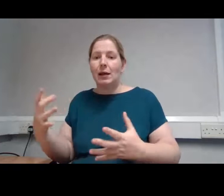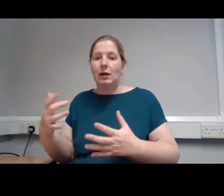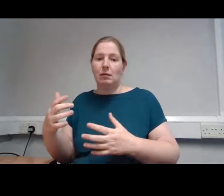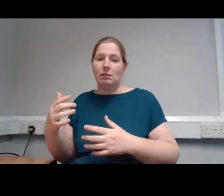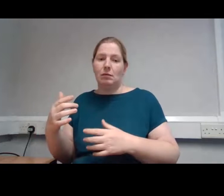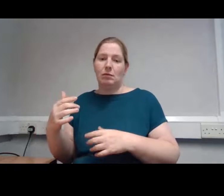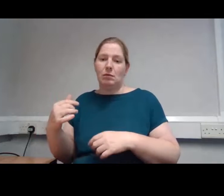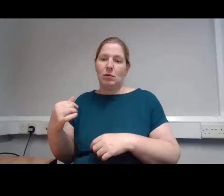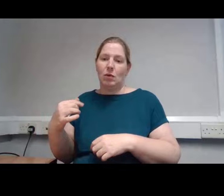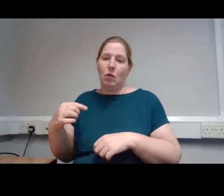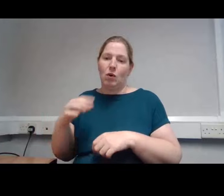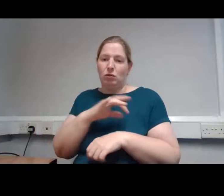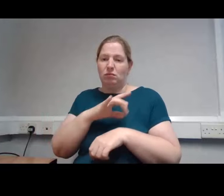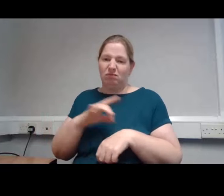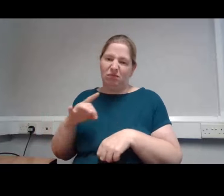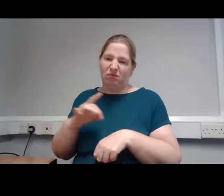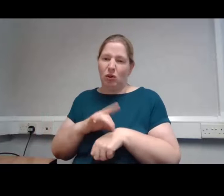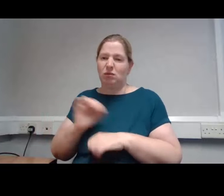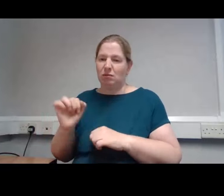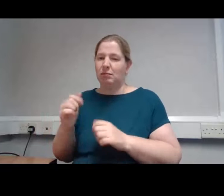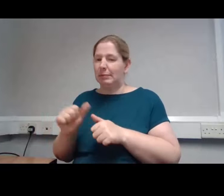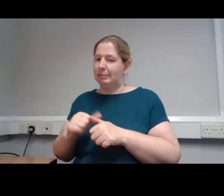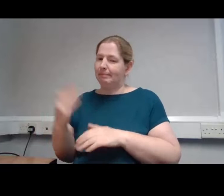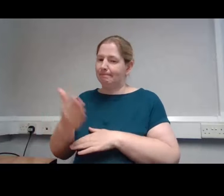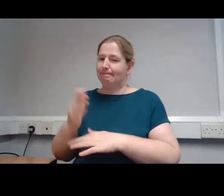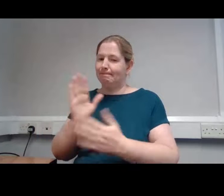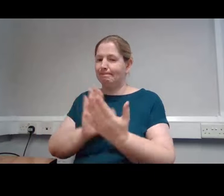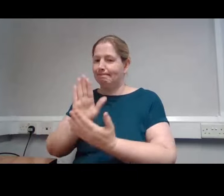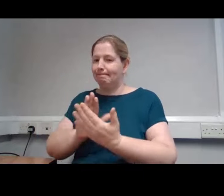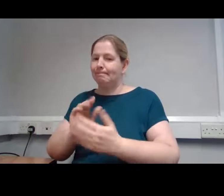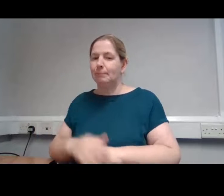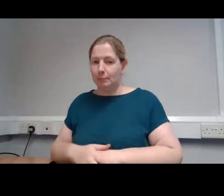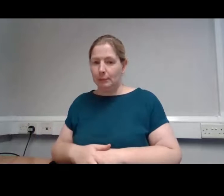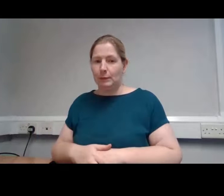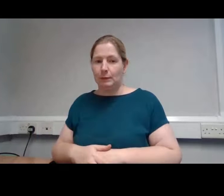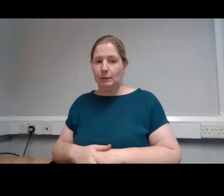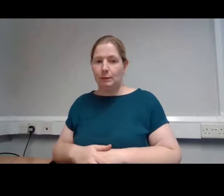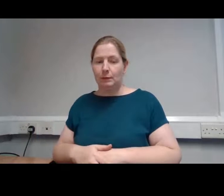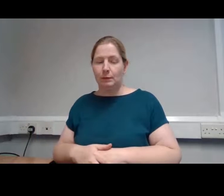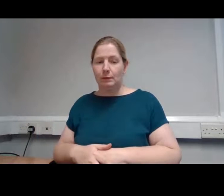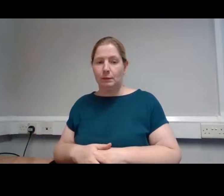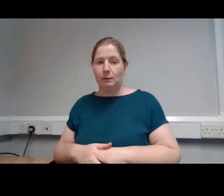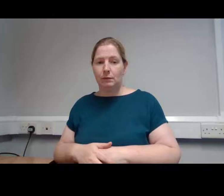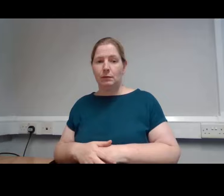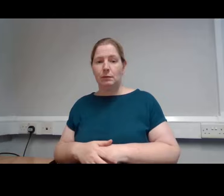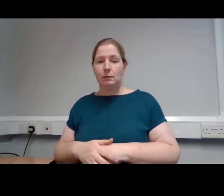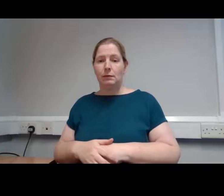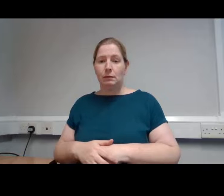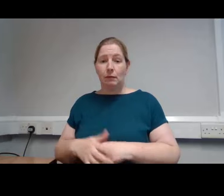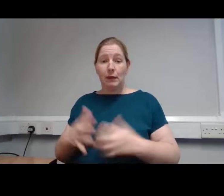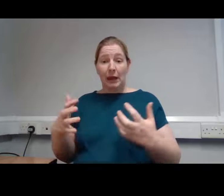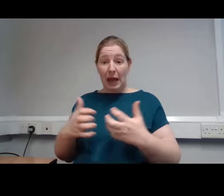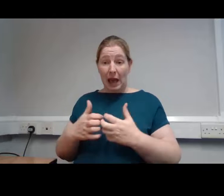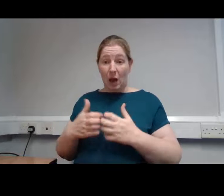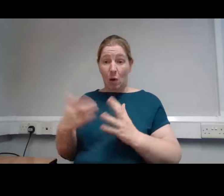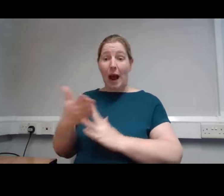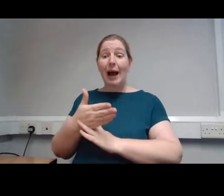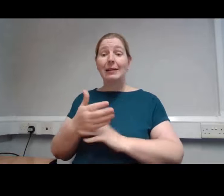in practice, I think. And how can someone get access to any sort of pain support